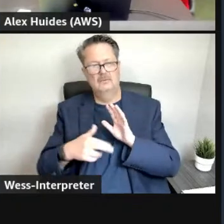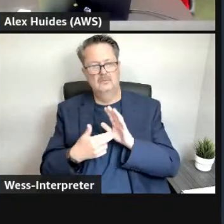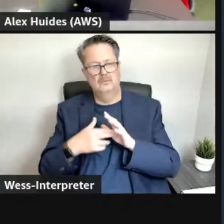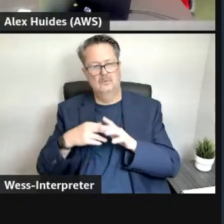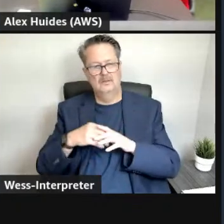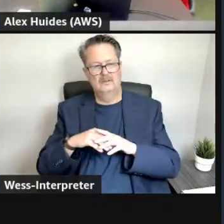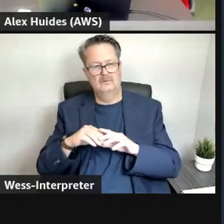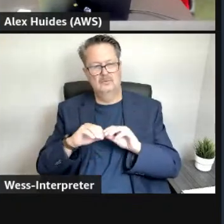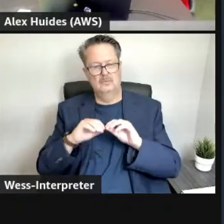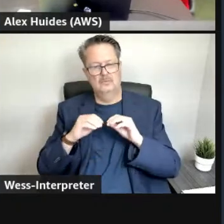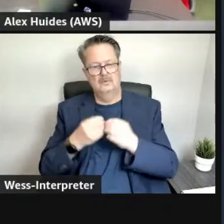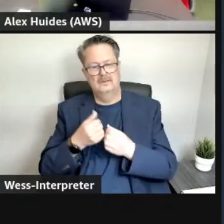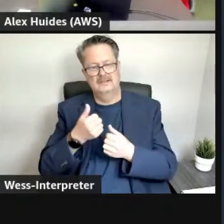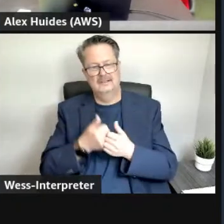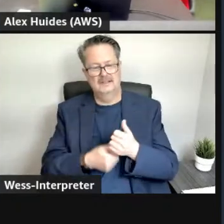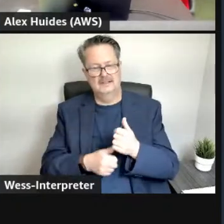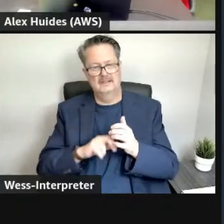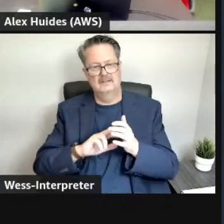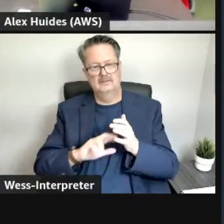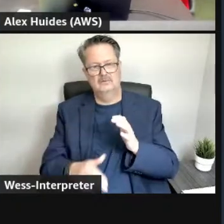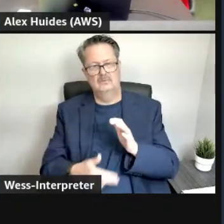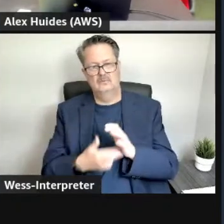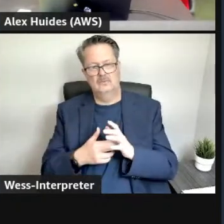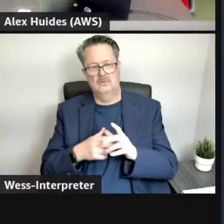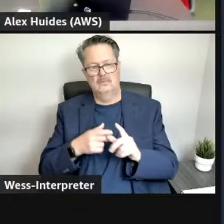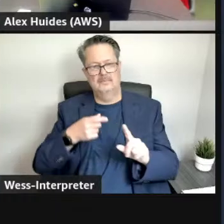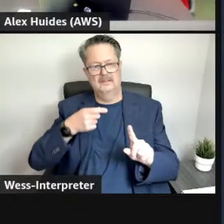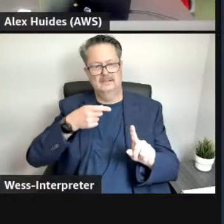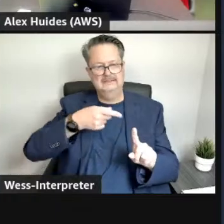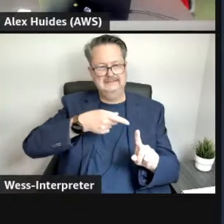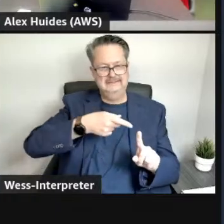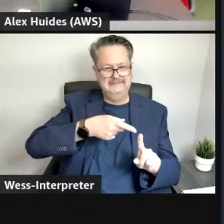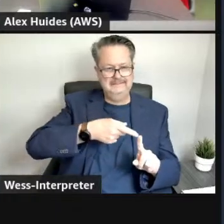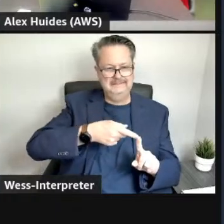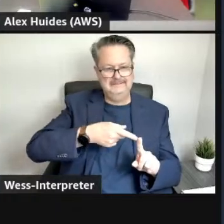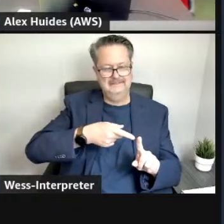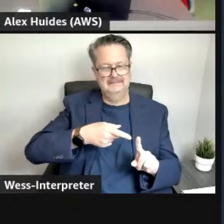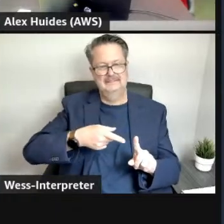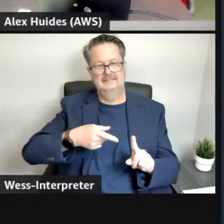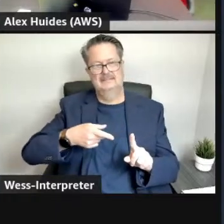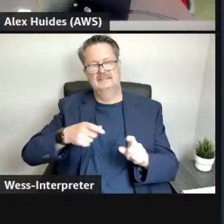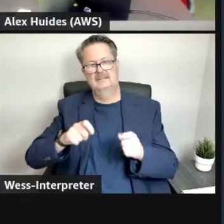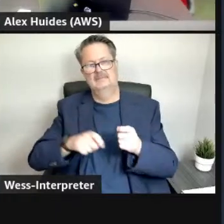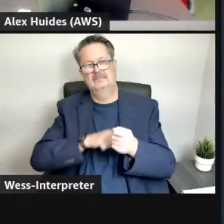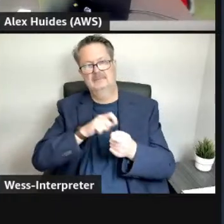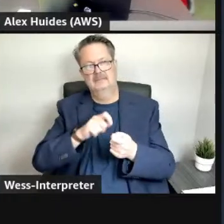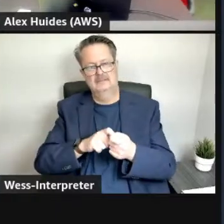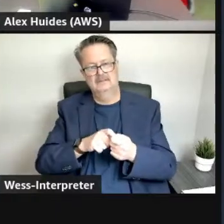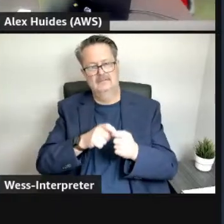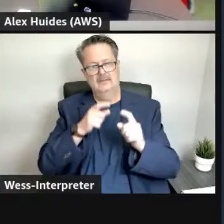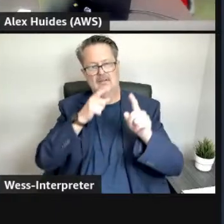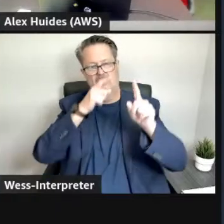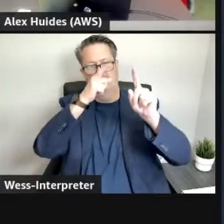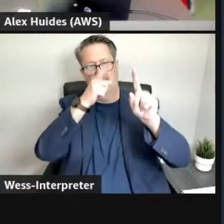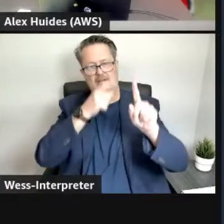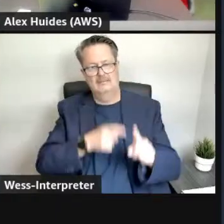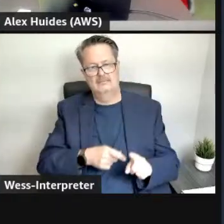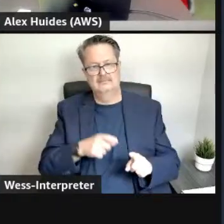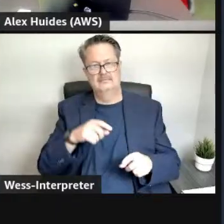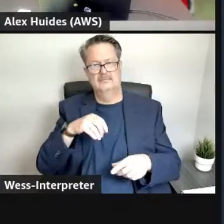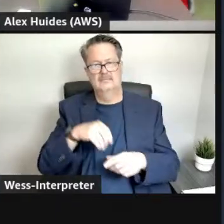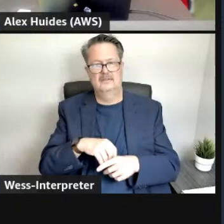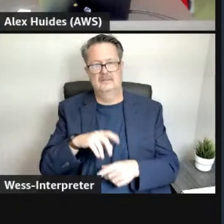but each role will be directly responsible for specific objects within the Kubernetes Gateway API.